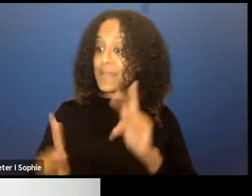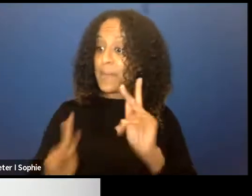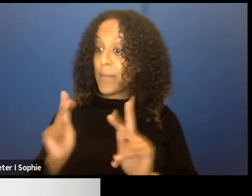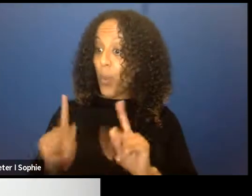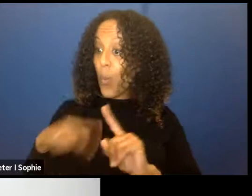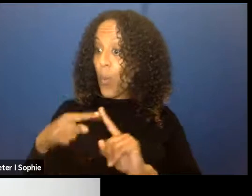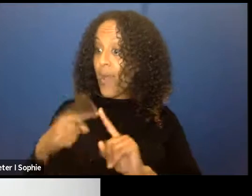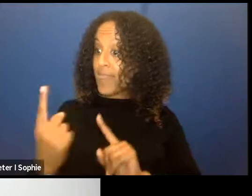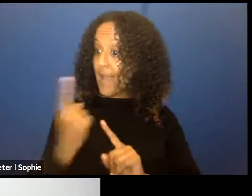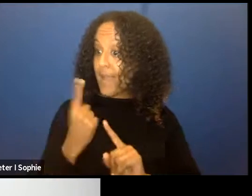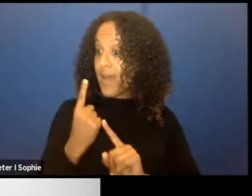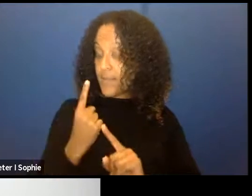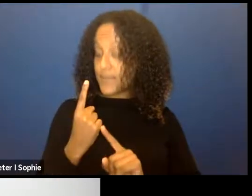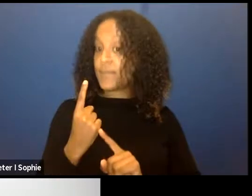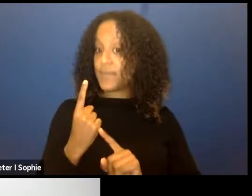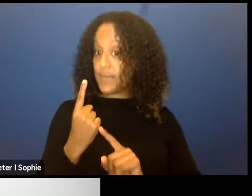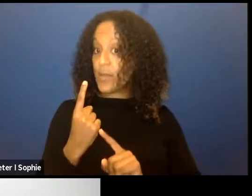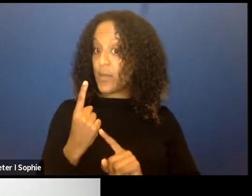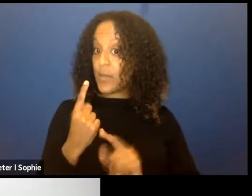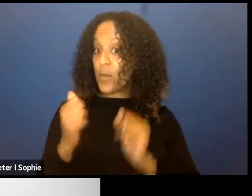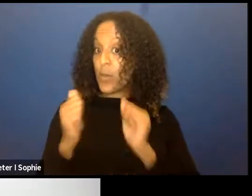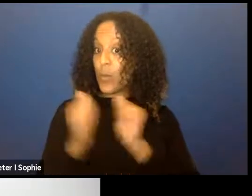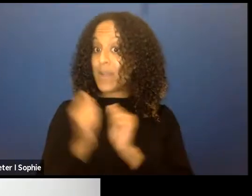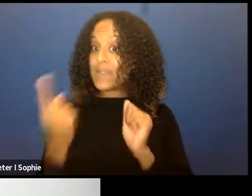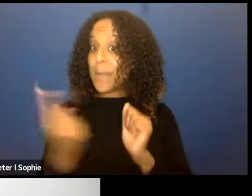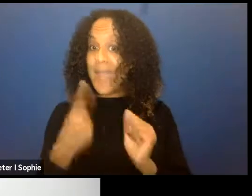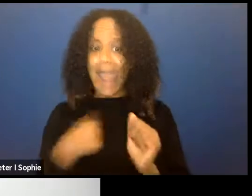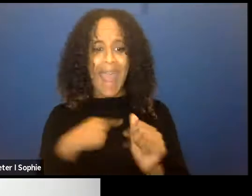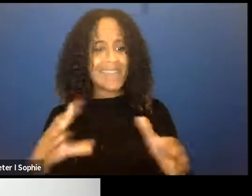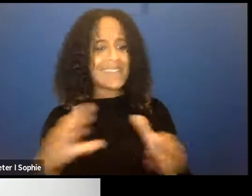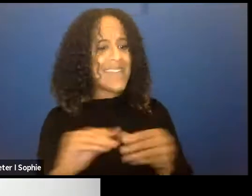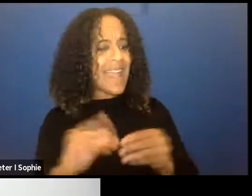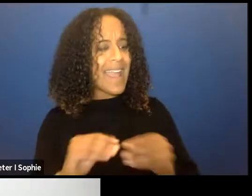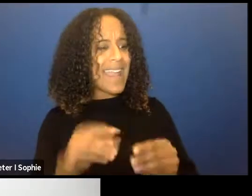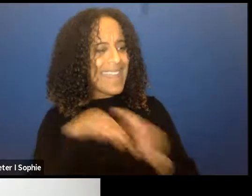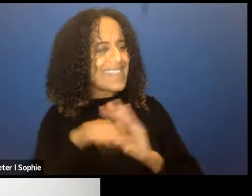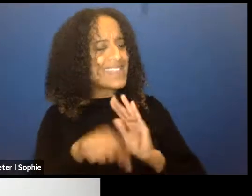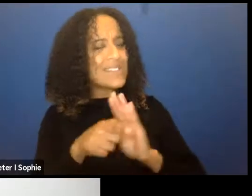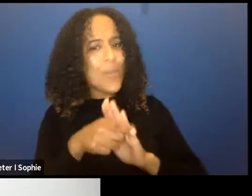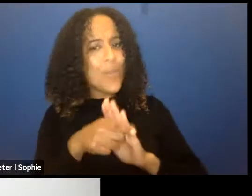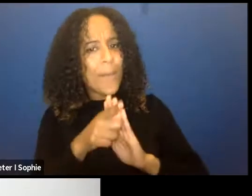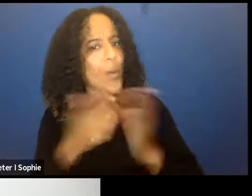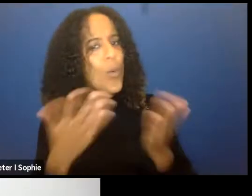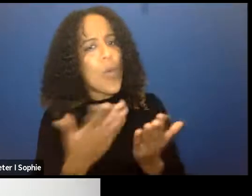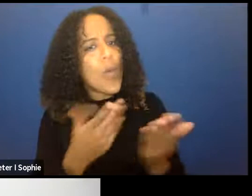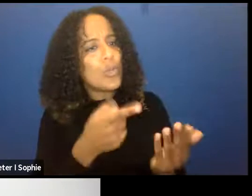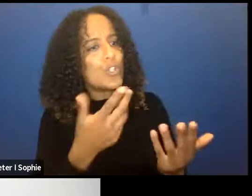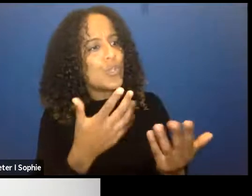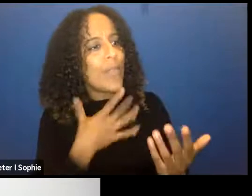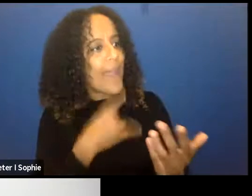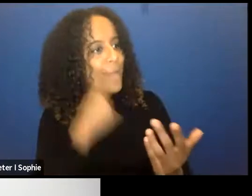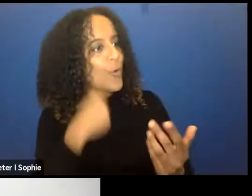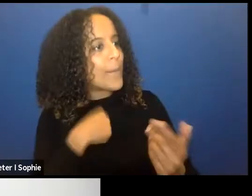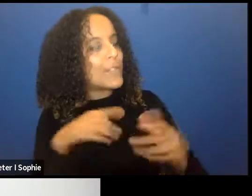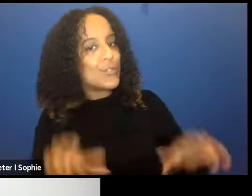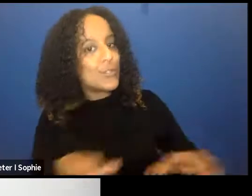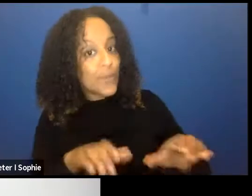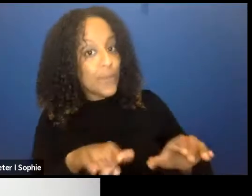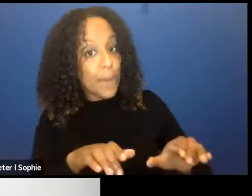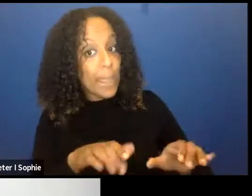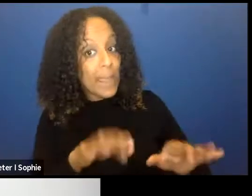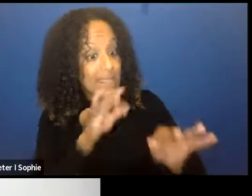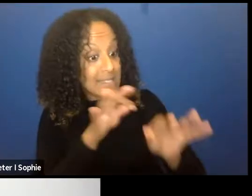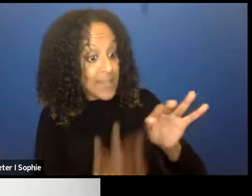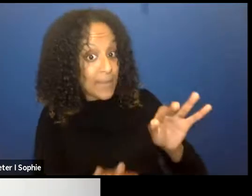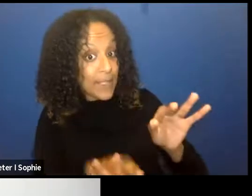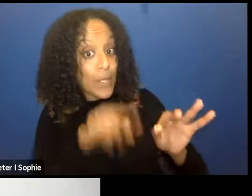come to me with something, and I say, in this moment, what would you like for me to do? Mm. Is it simply that